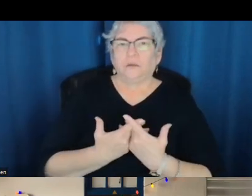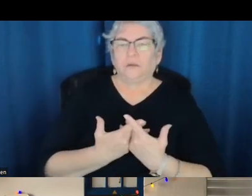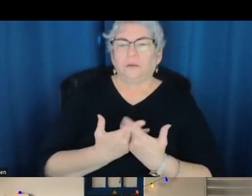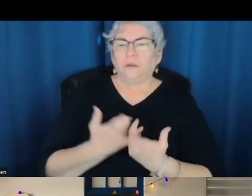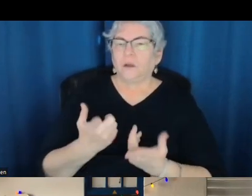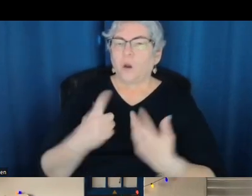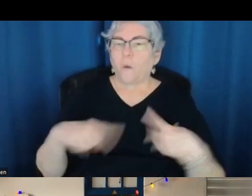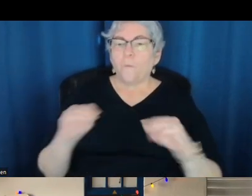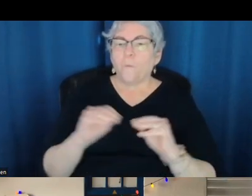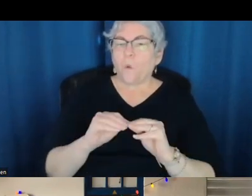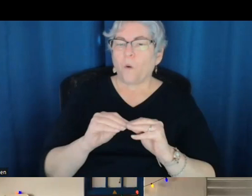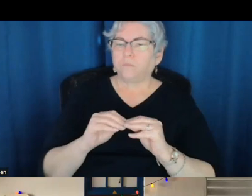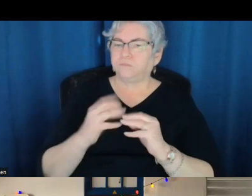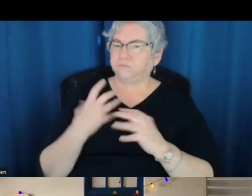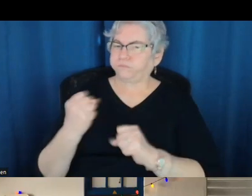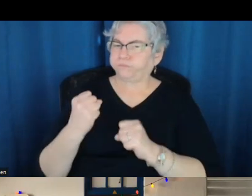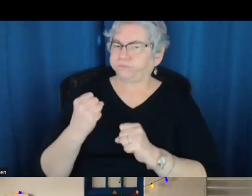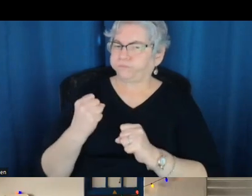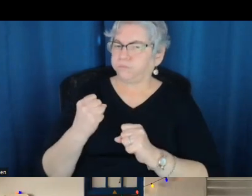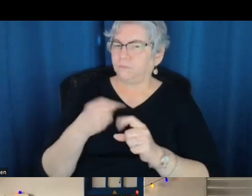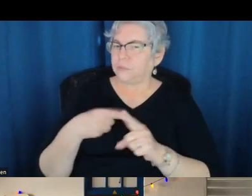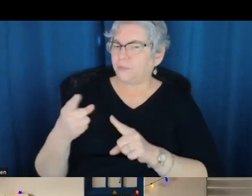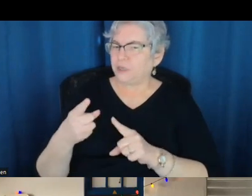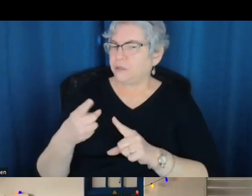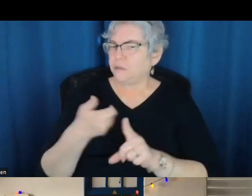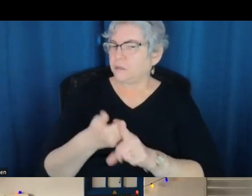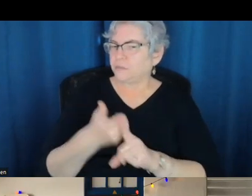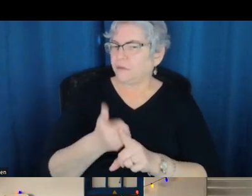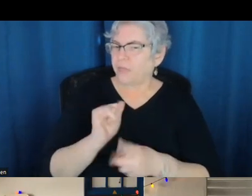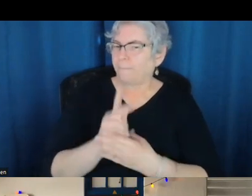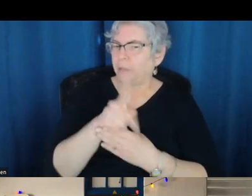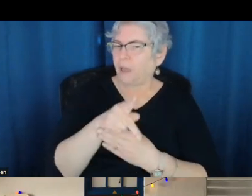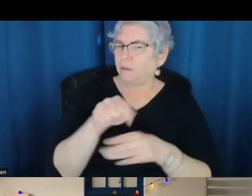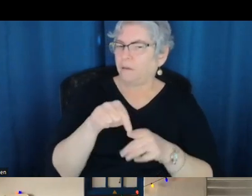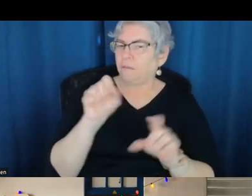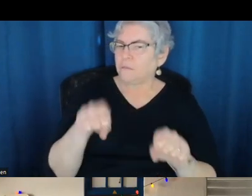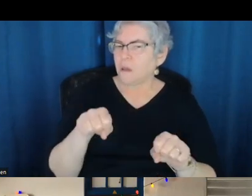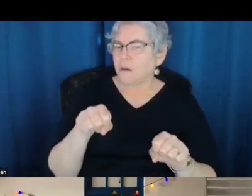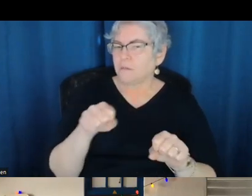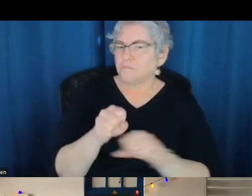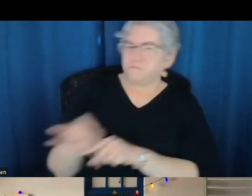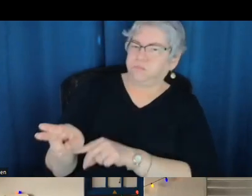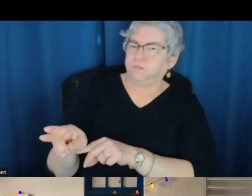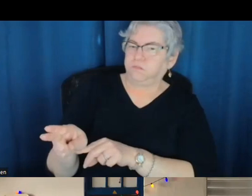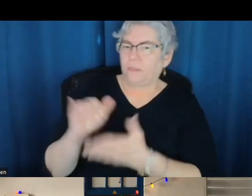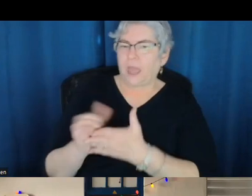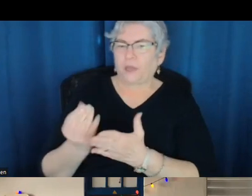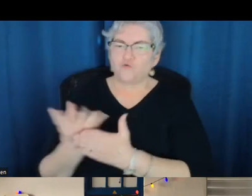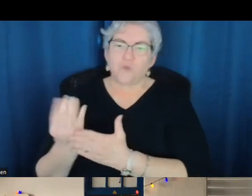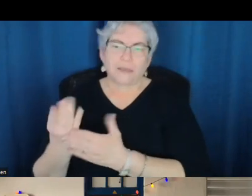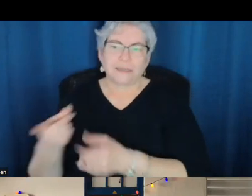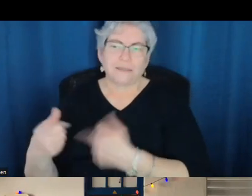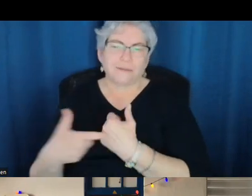a more robust species, then they may be able to outcompete the grasses over time.